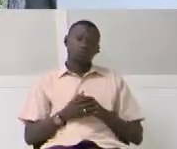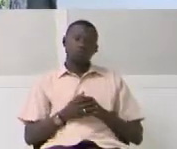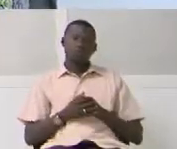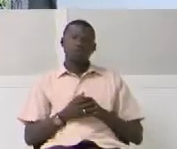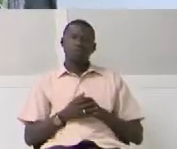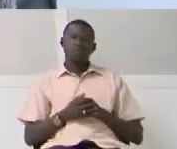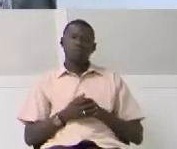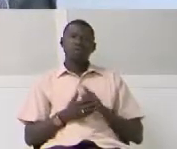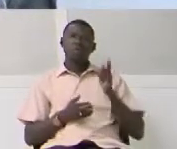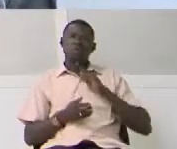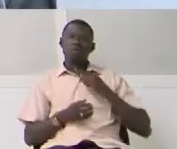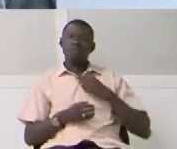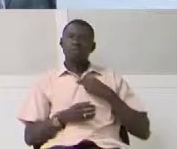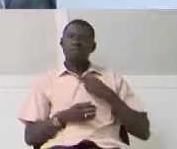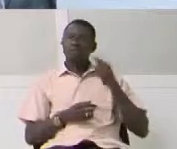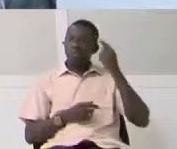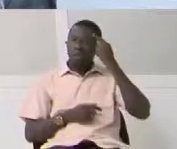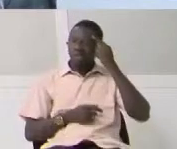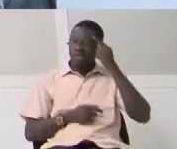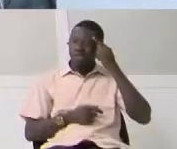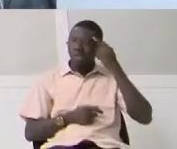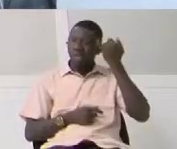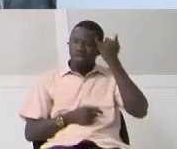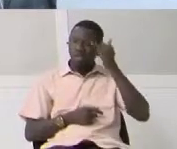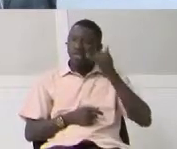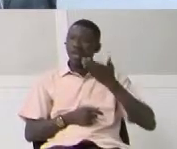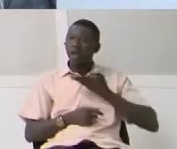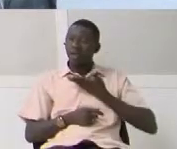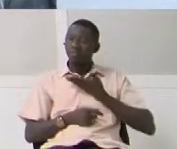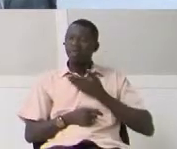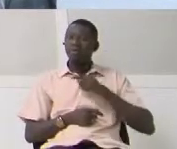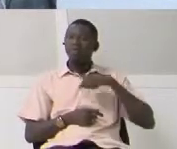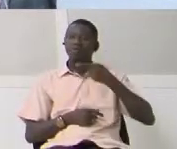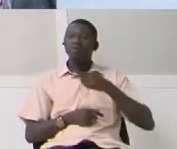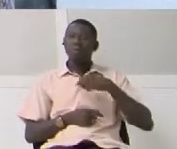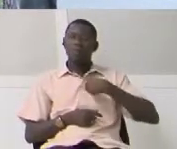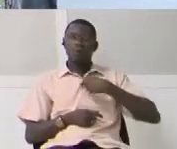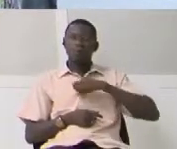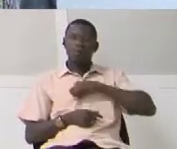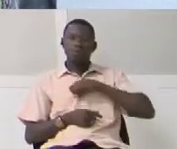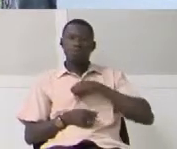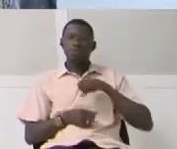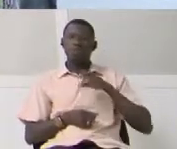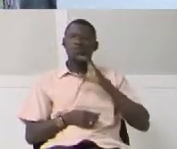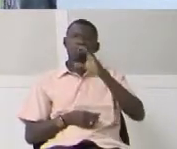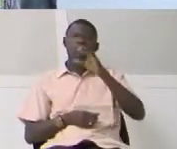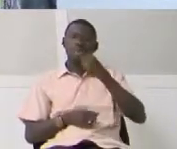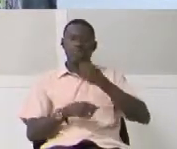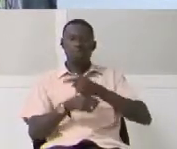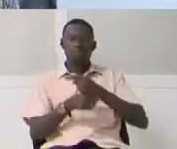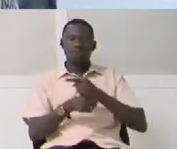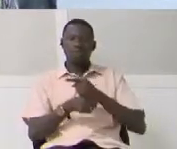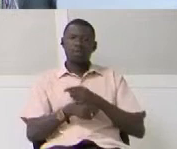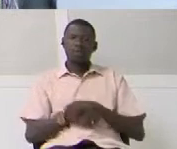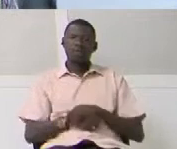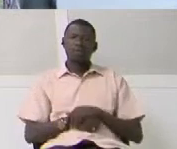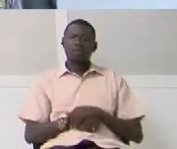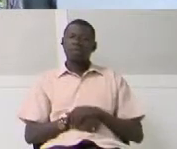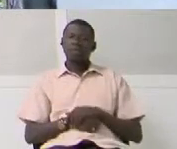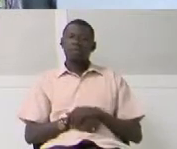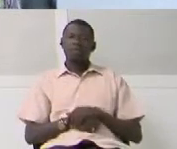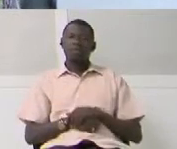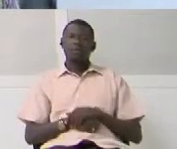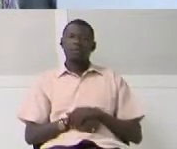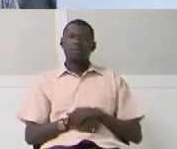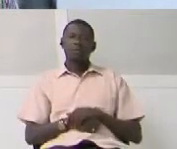lima ene suma deka that what I intend for my country do one affaire liguey slab